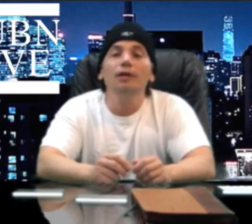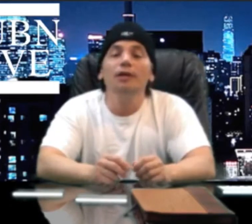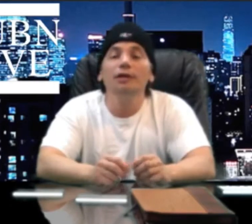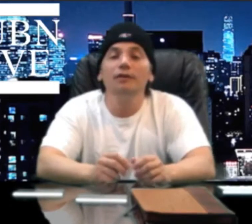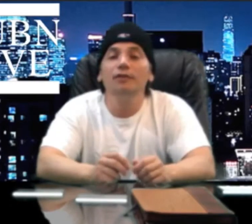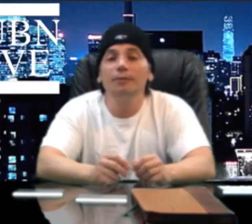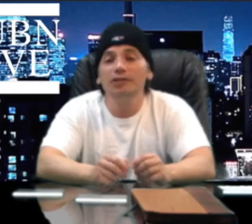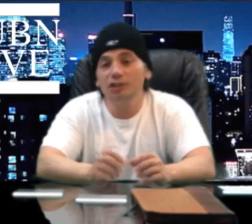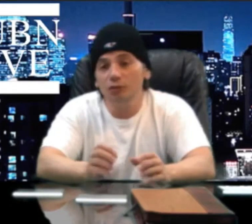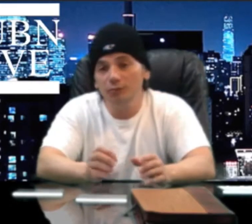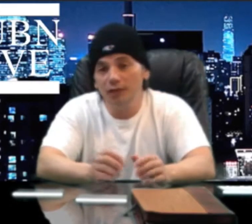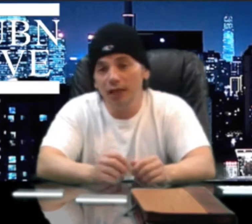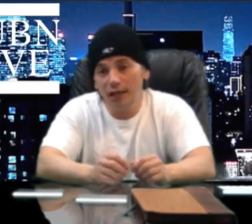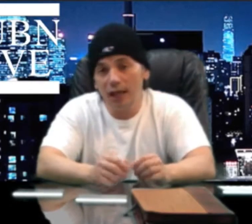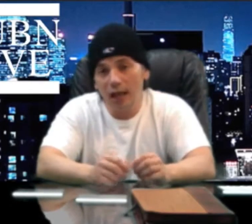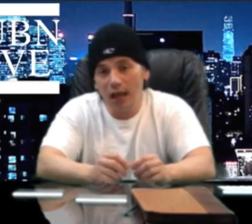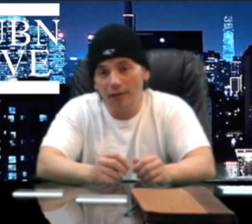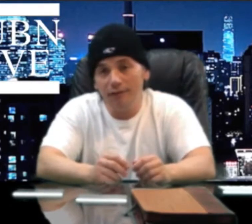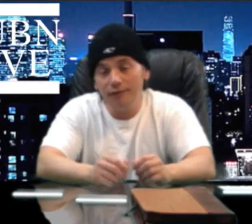But thank you for coming to